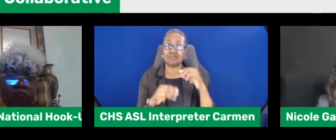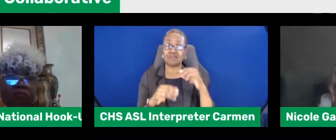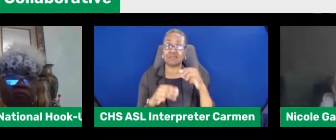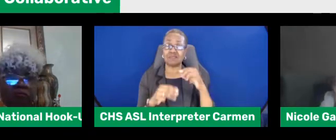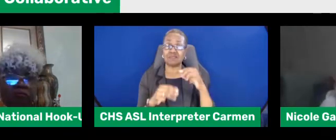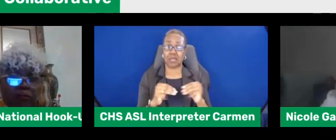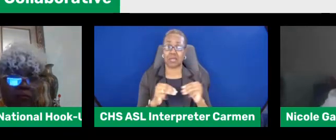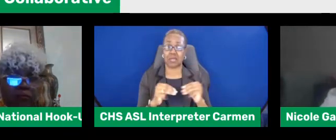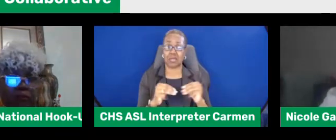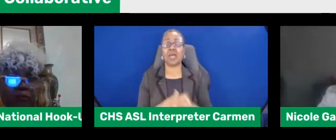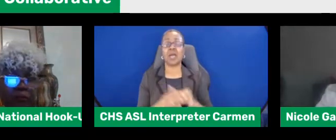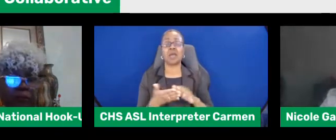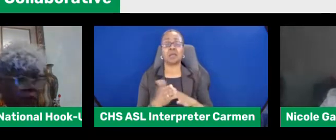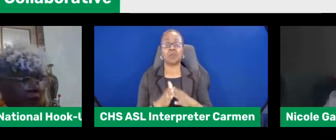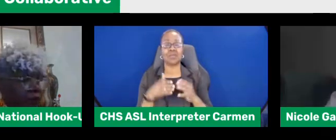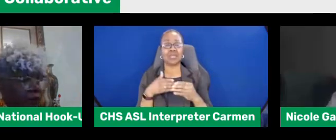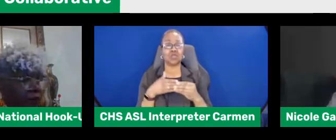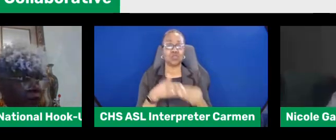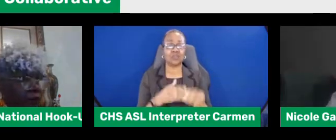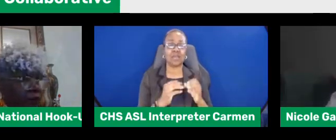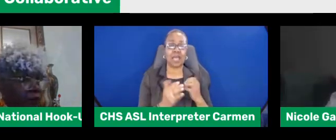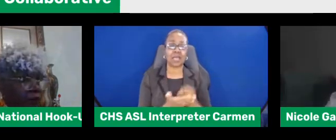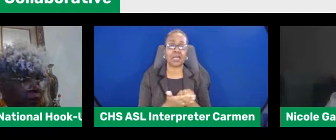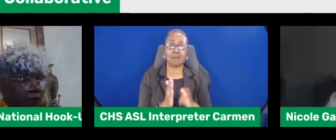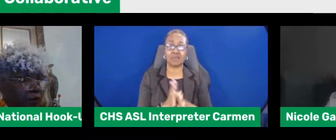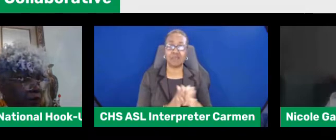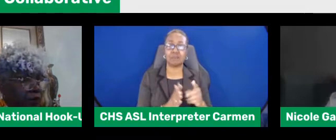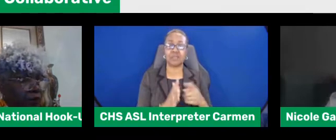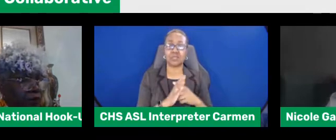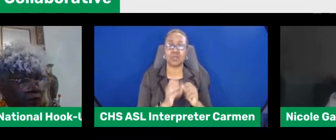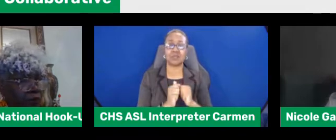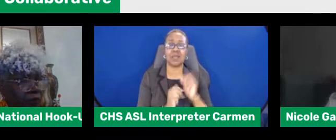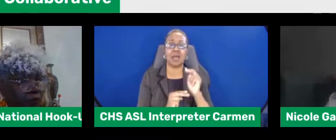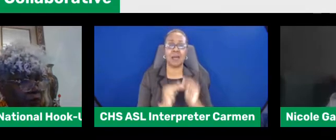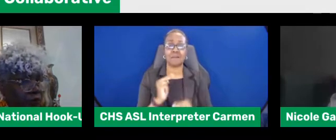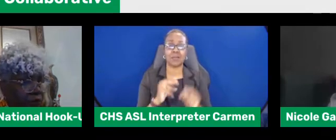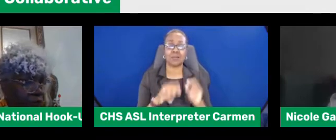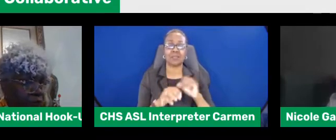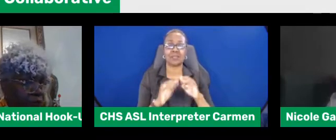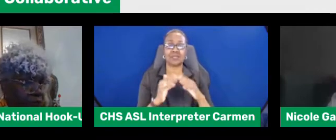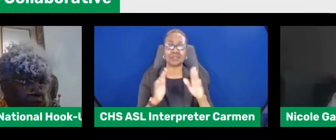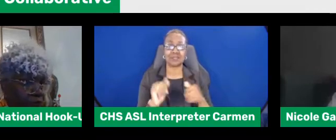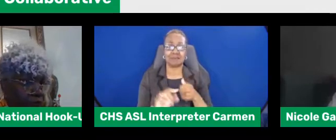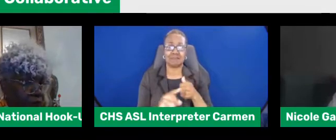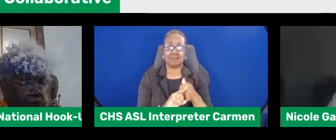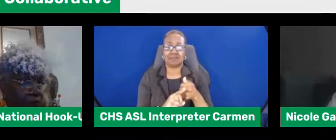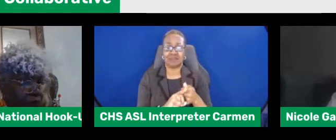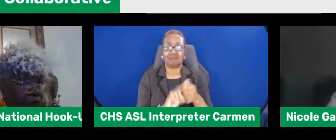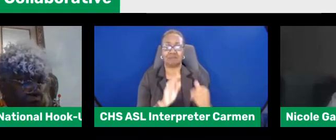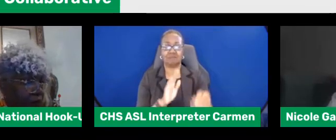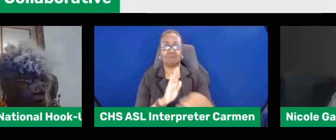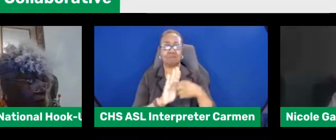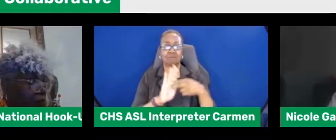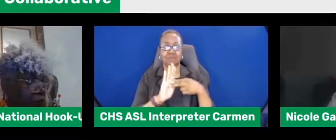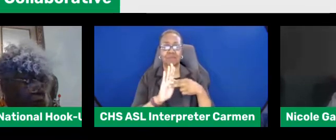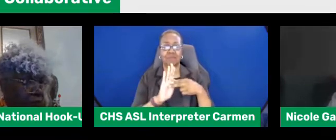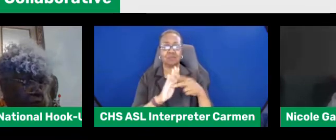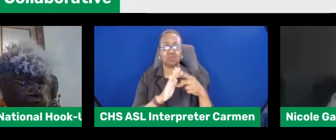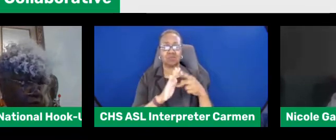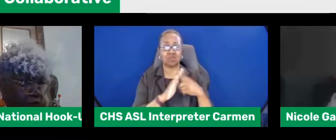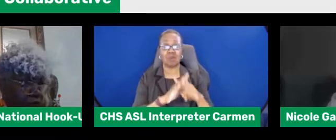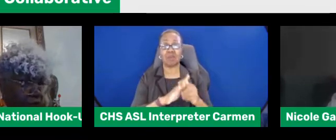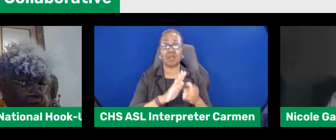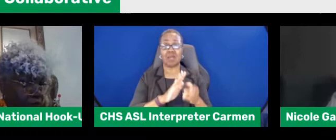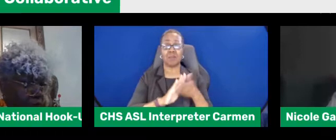So community-driven economic development starts with building the system itself, designating and beginning the operations of that